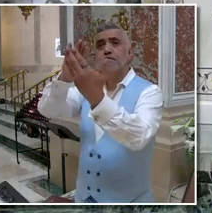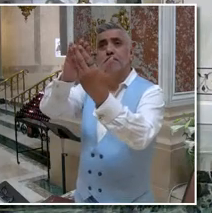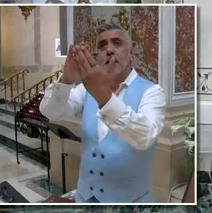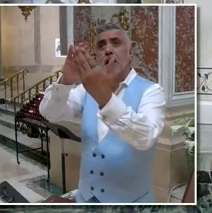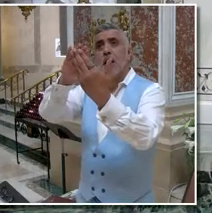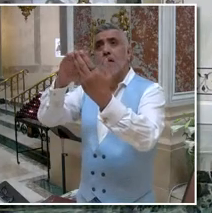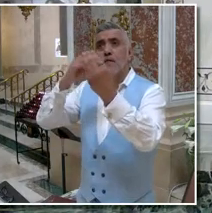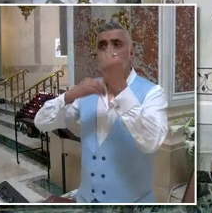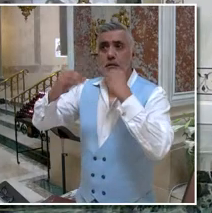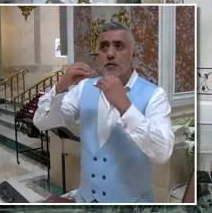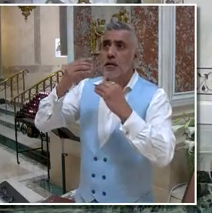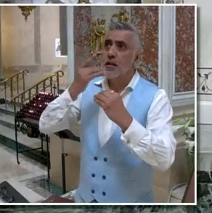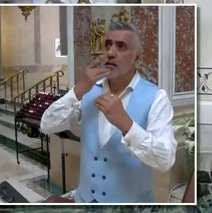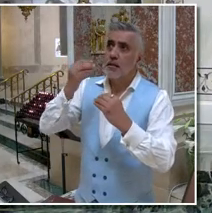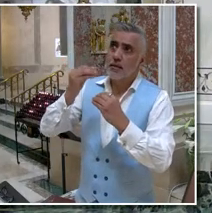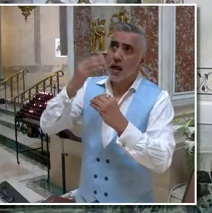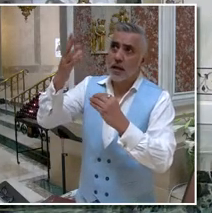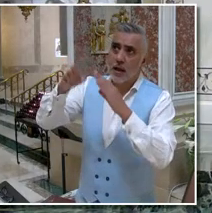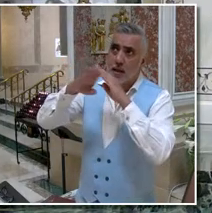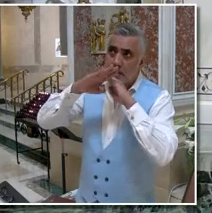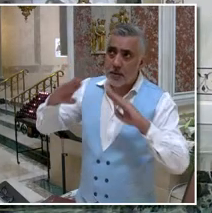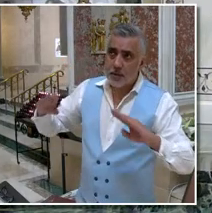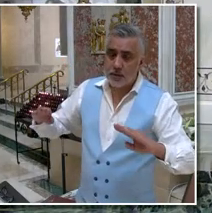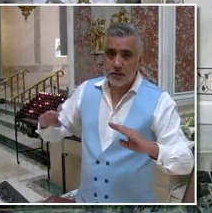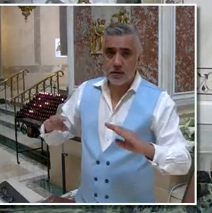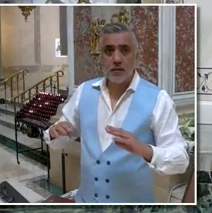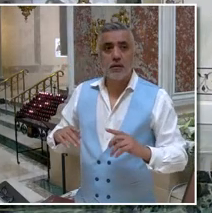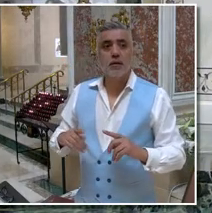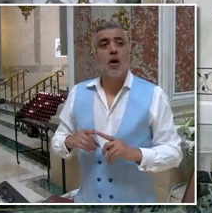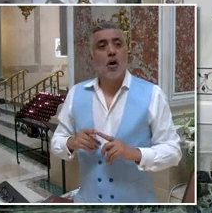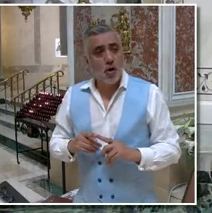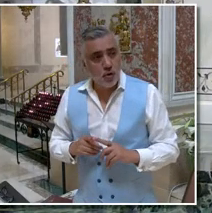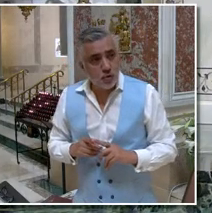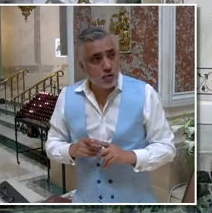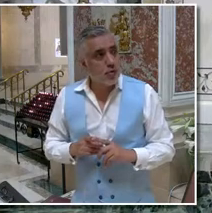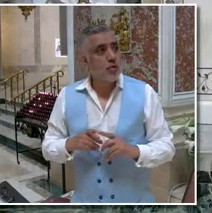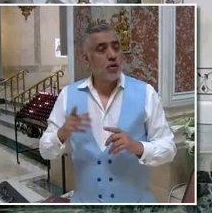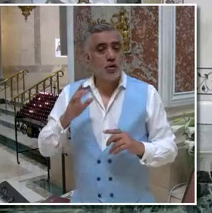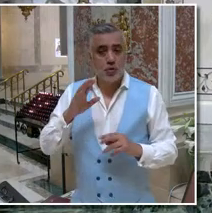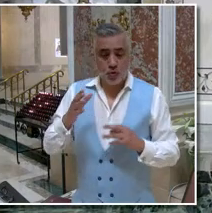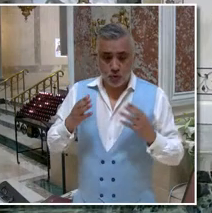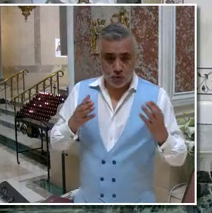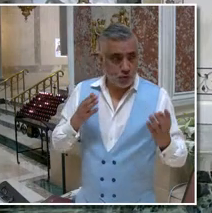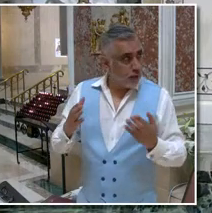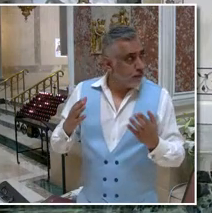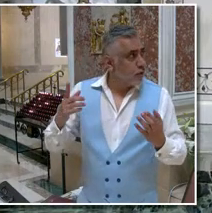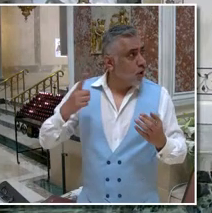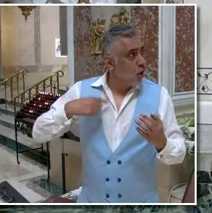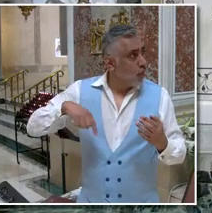light, and peace. To us also, your servants, who